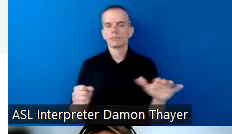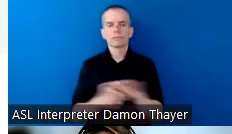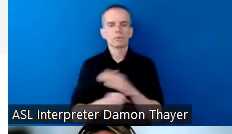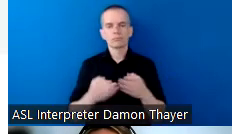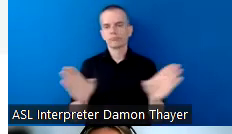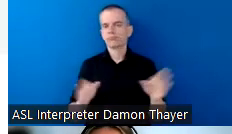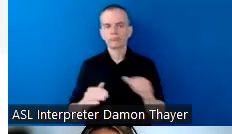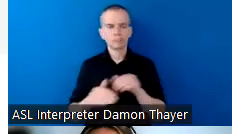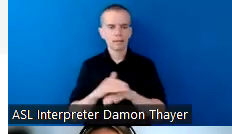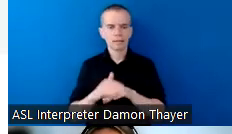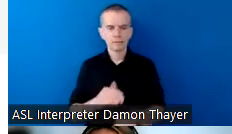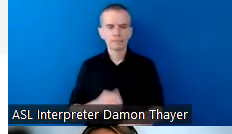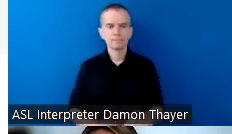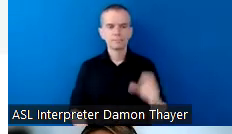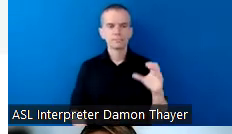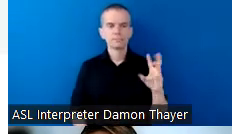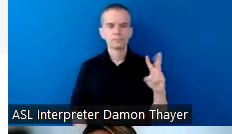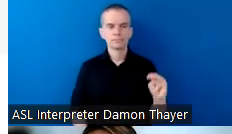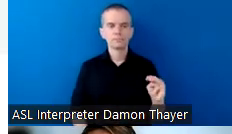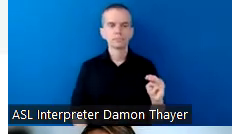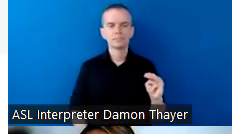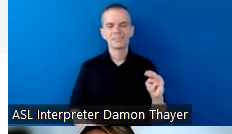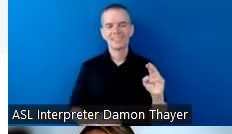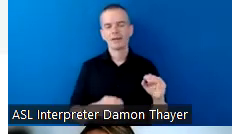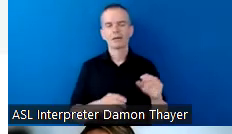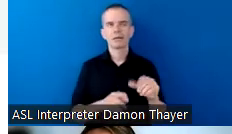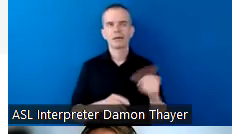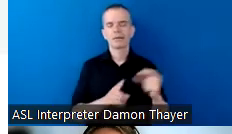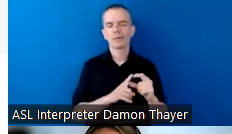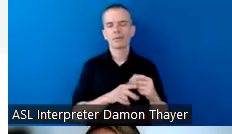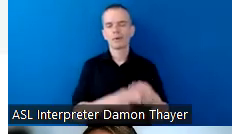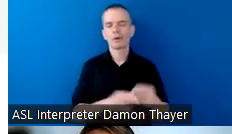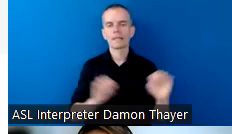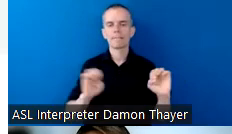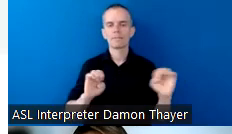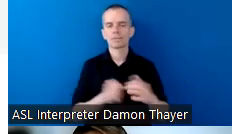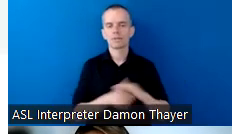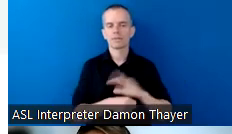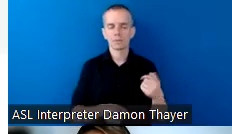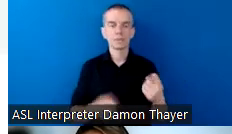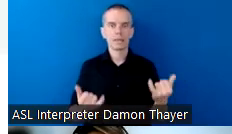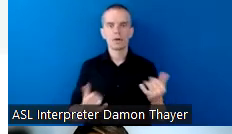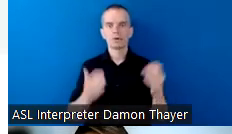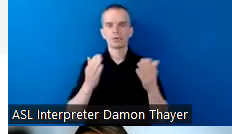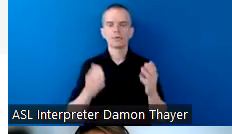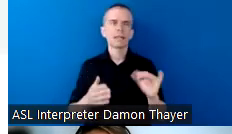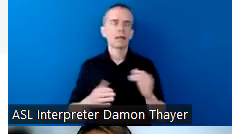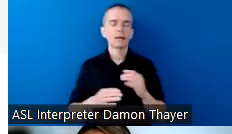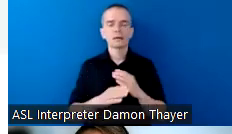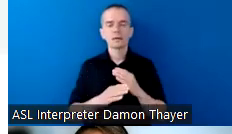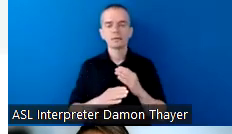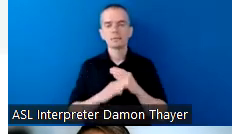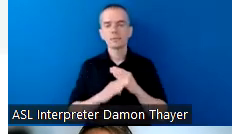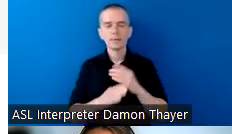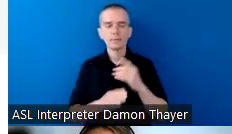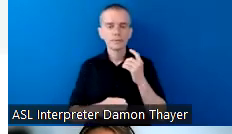Wave Medical, which we all refer to as emergency coverage only. This will open up services such as preventative care,